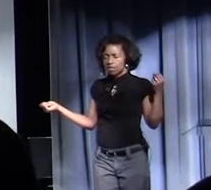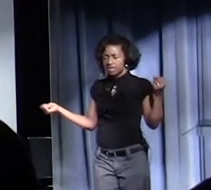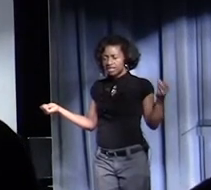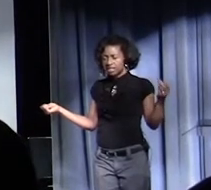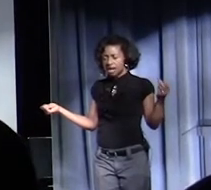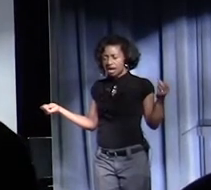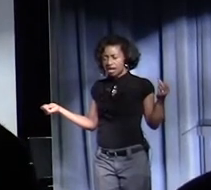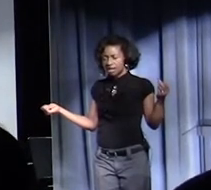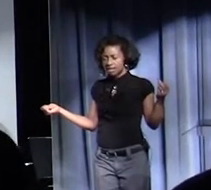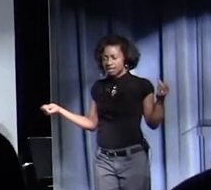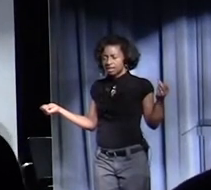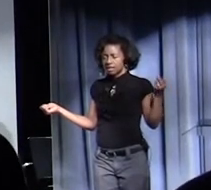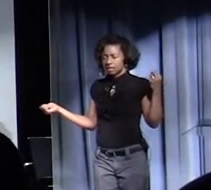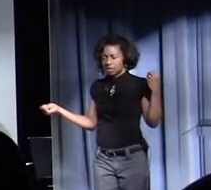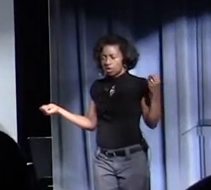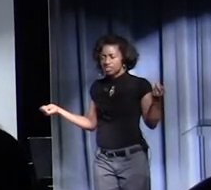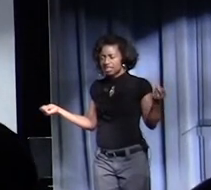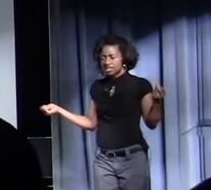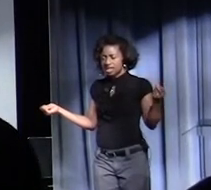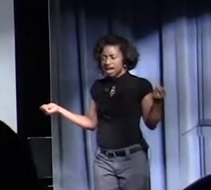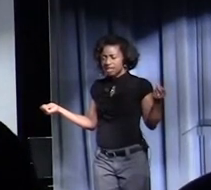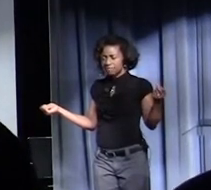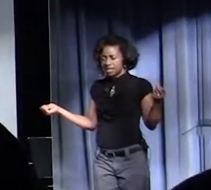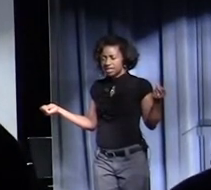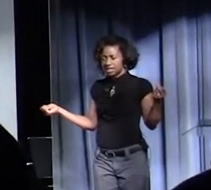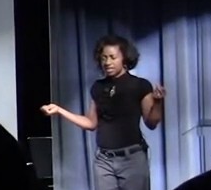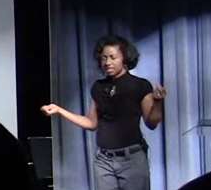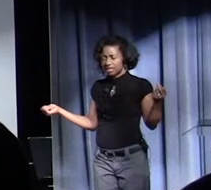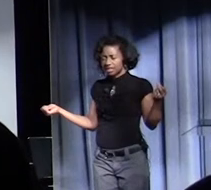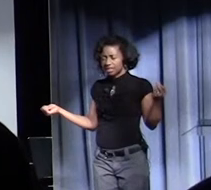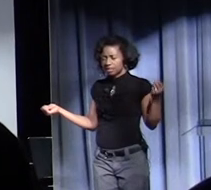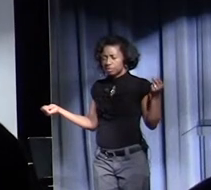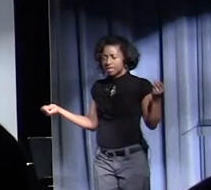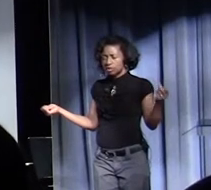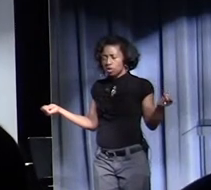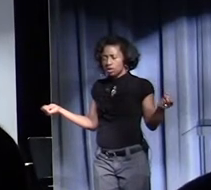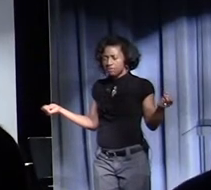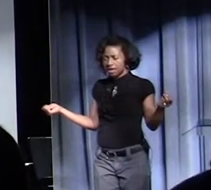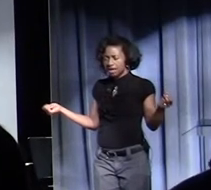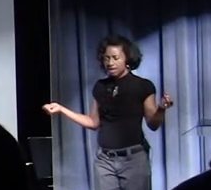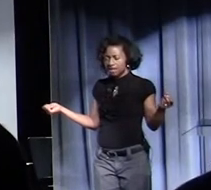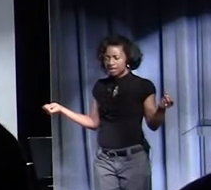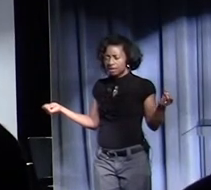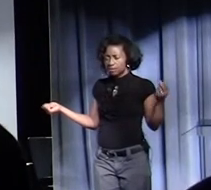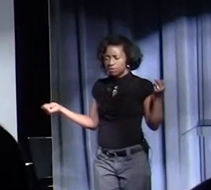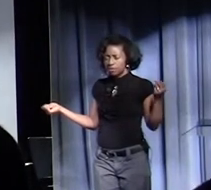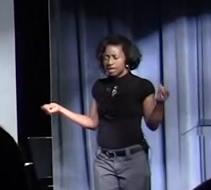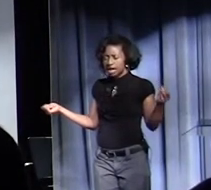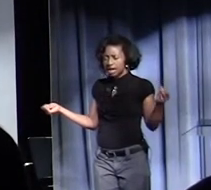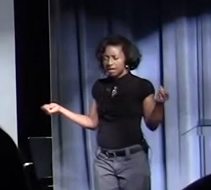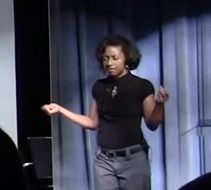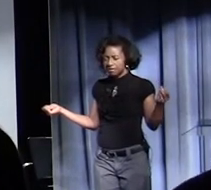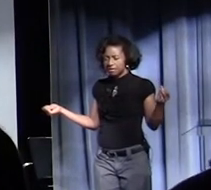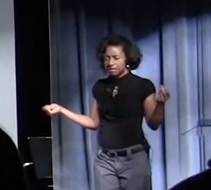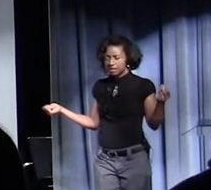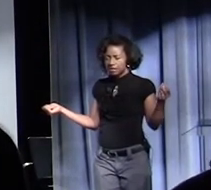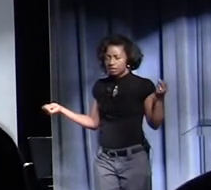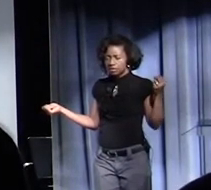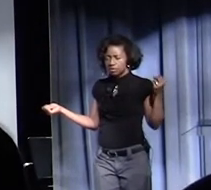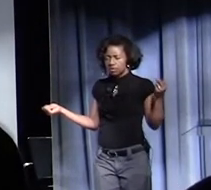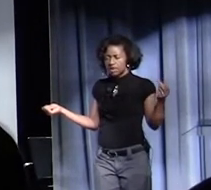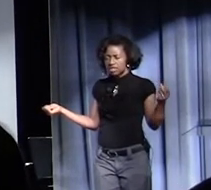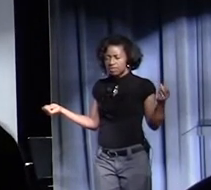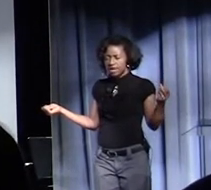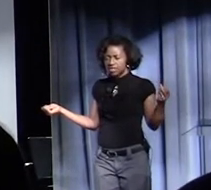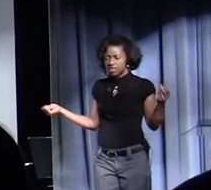God on the inside of me, be glorified through my life, through the